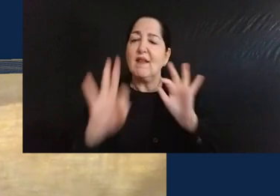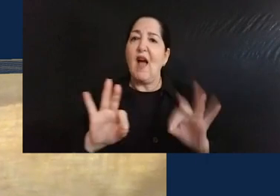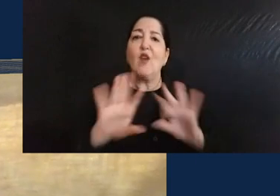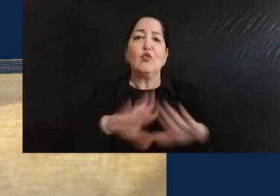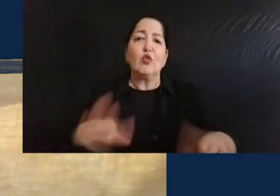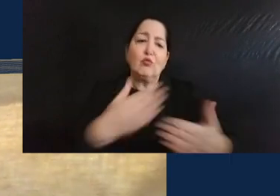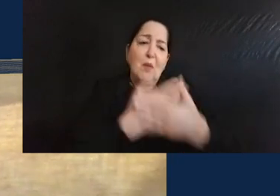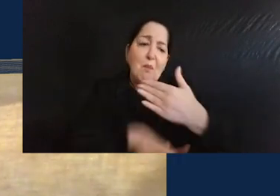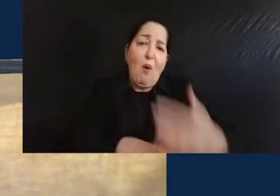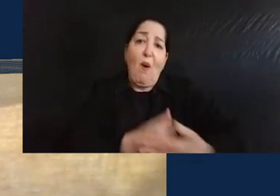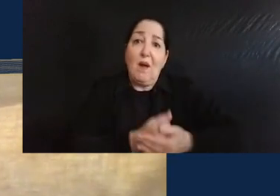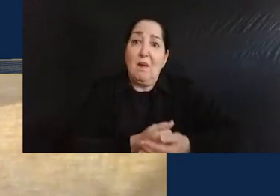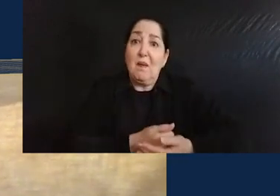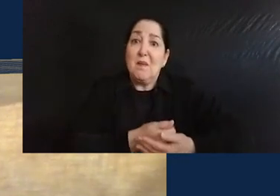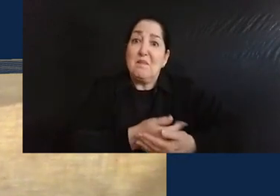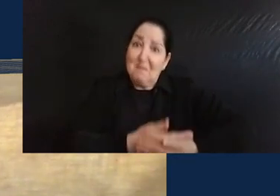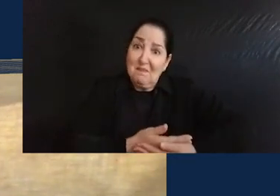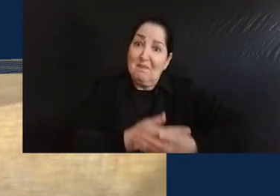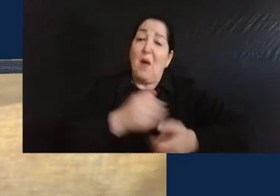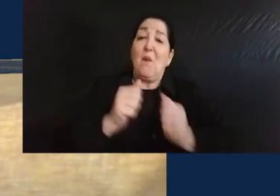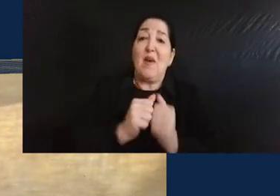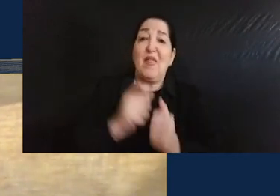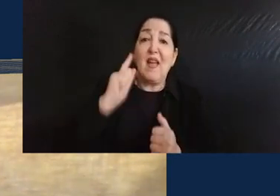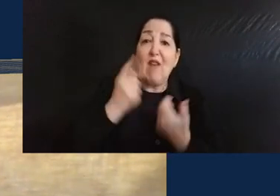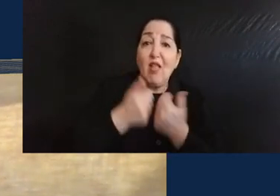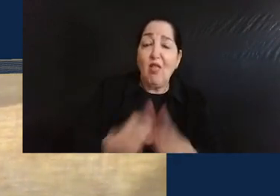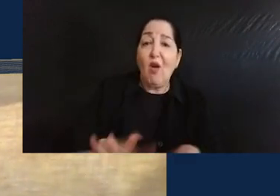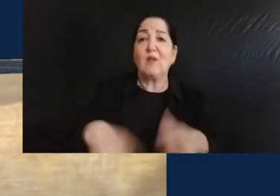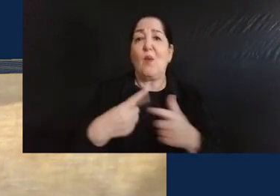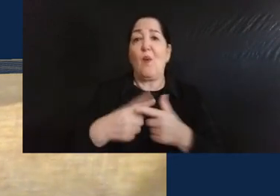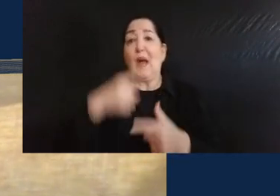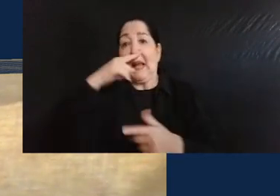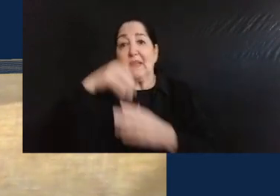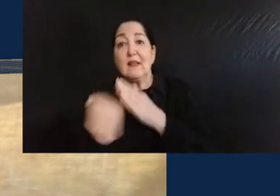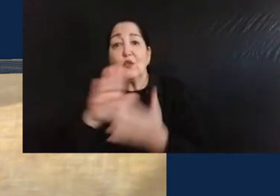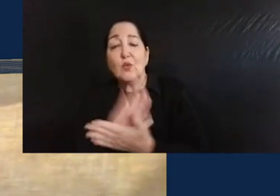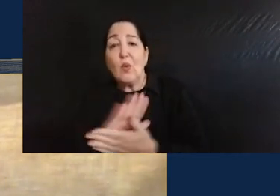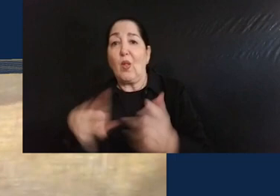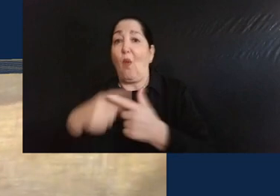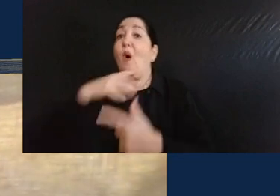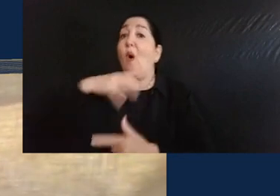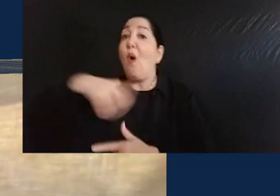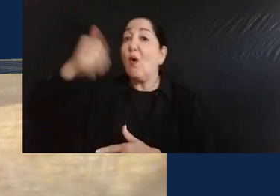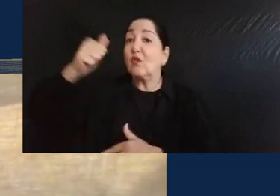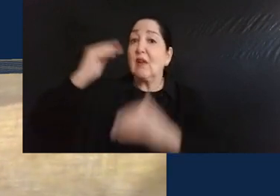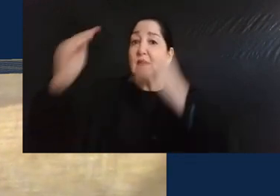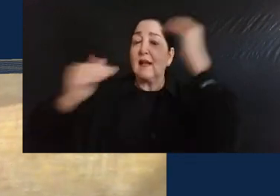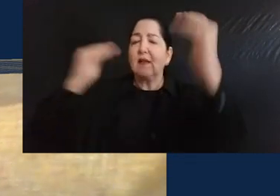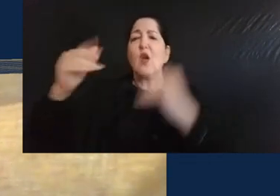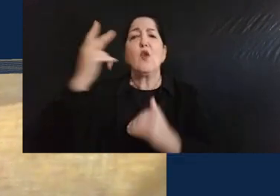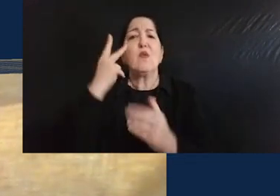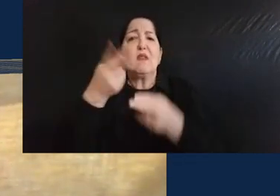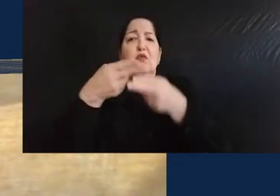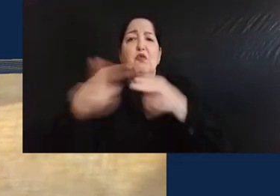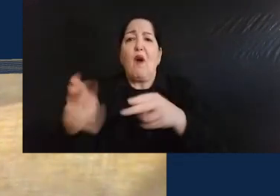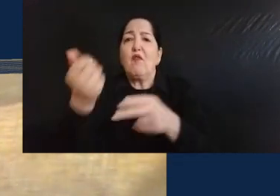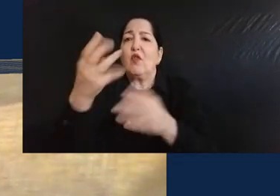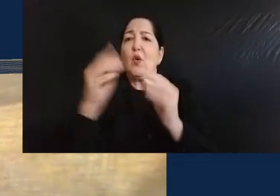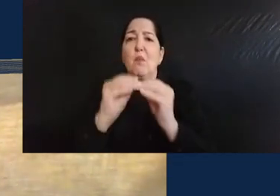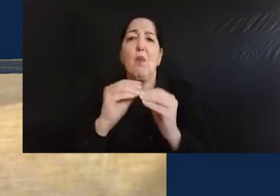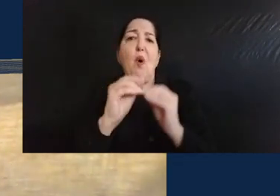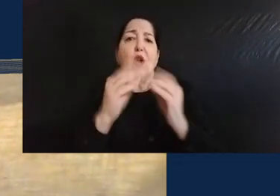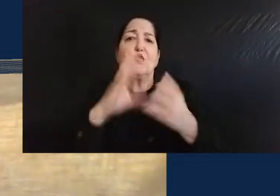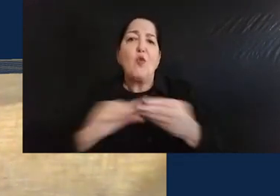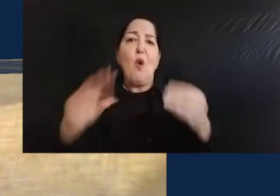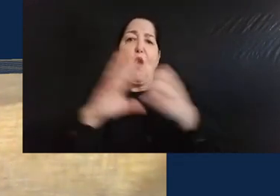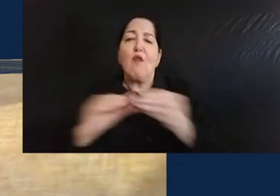loss. Kids in school, adults, older folks, everyone. Here's just a glimpse